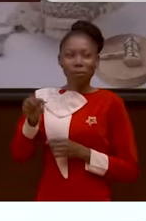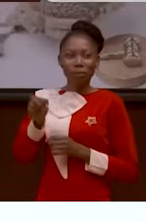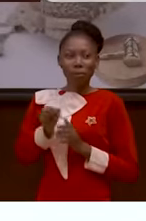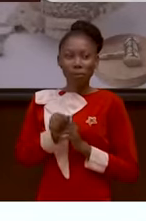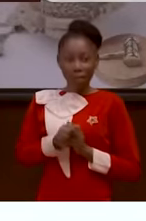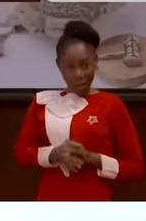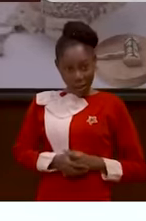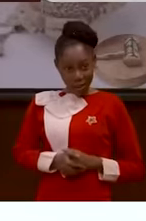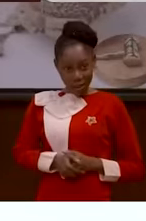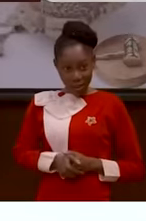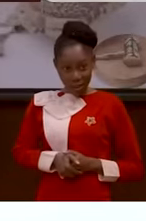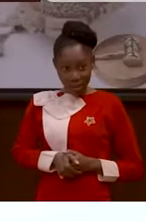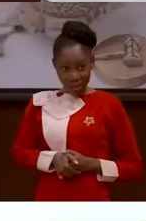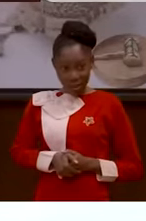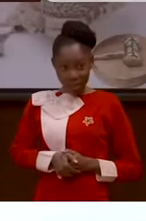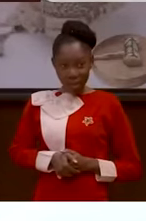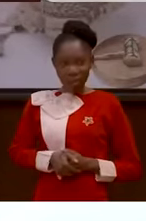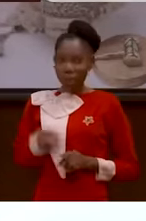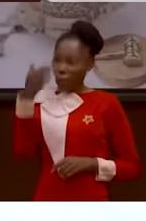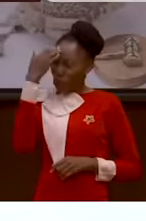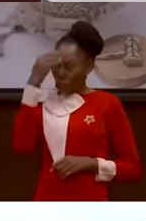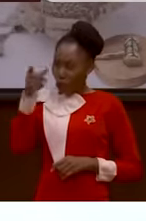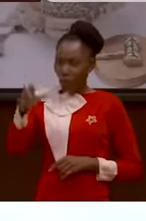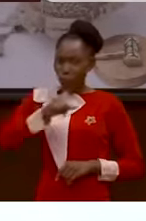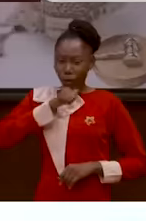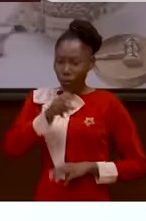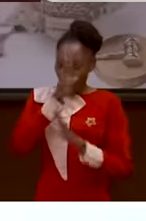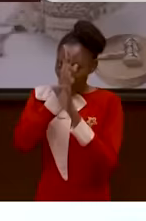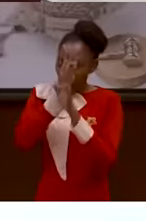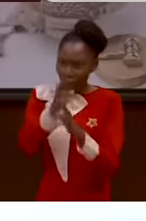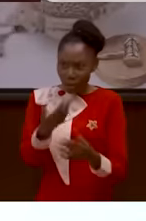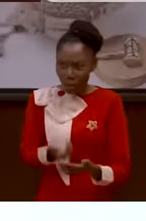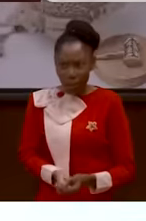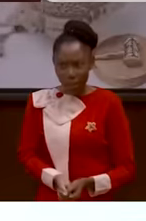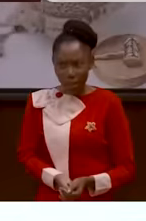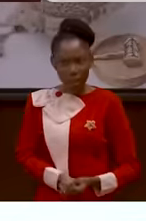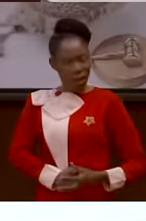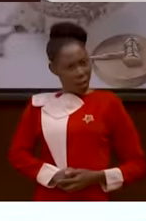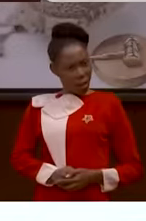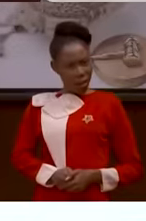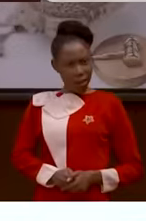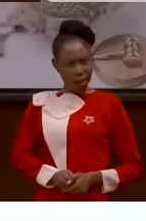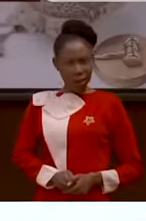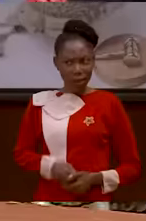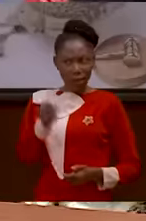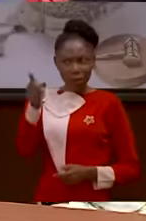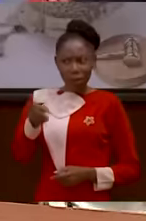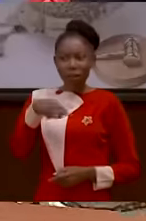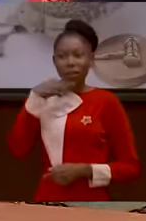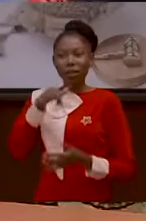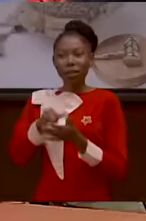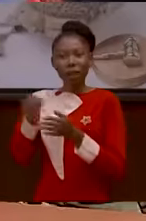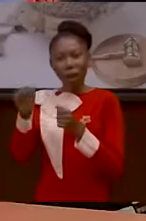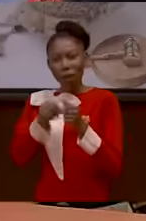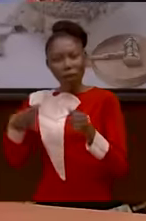You heard what he just said about you. Mama, you have to compose yourself. You say you insult everybody. Because he has been lying. Everything he said. Most of the